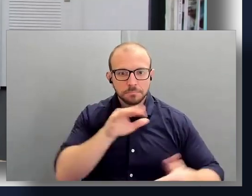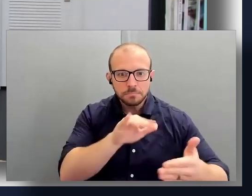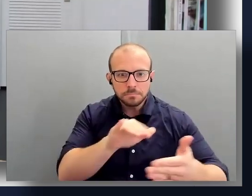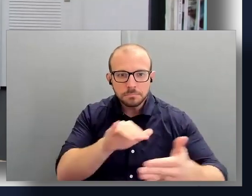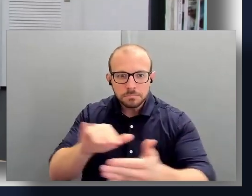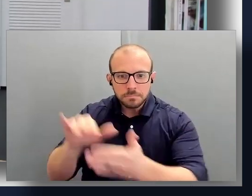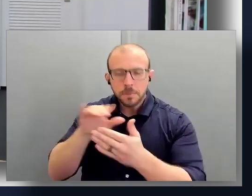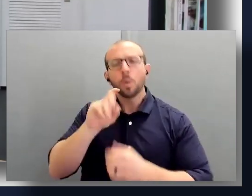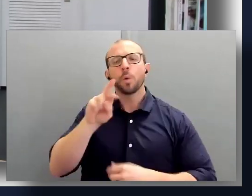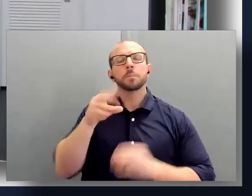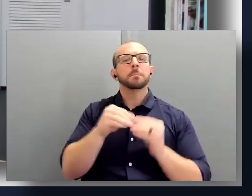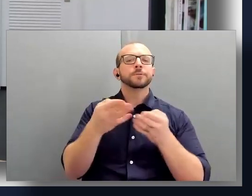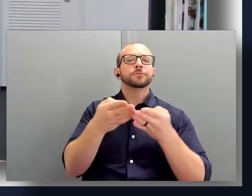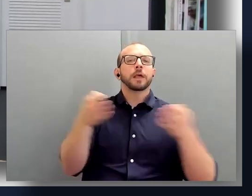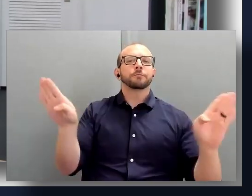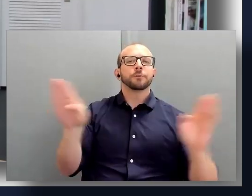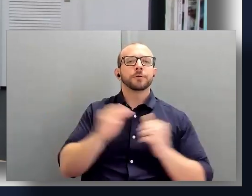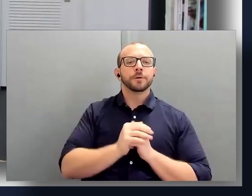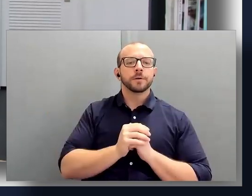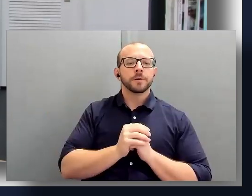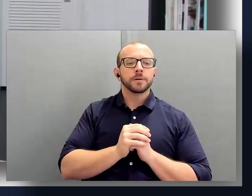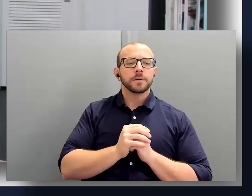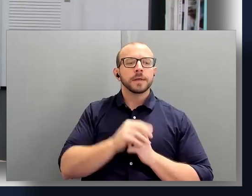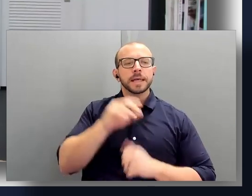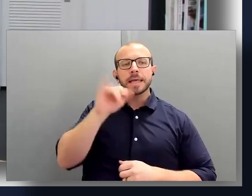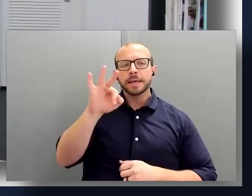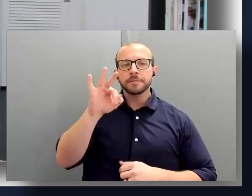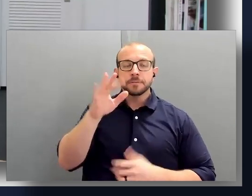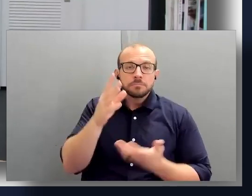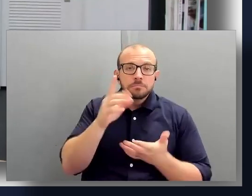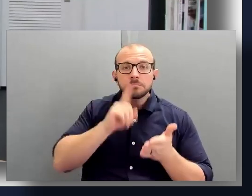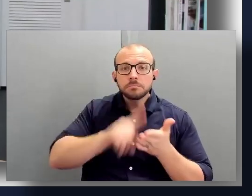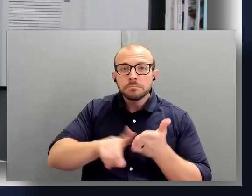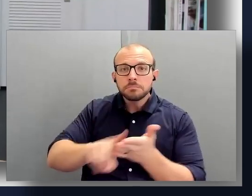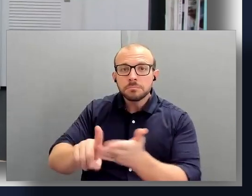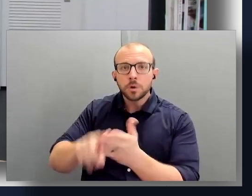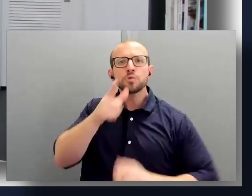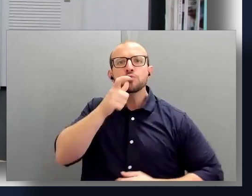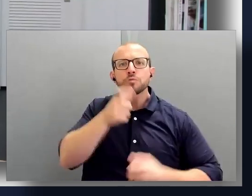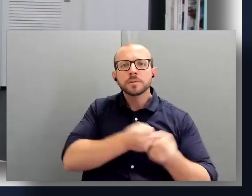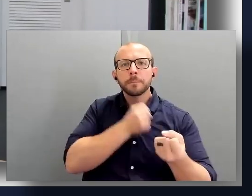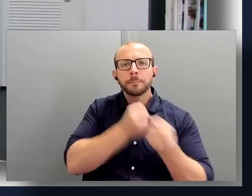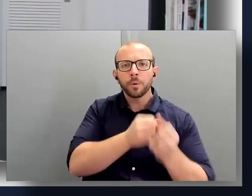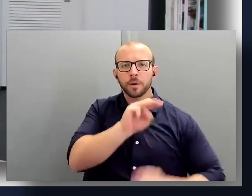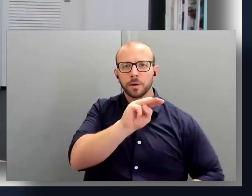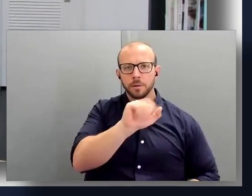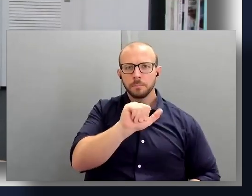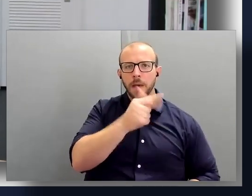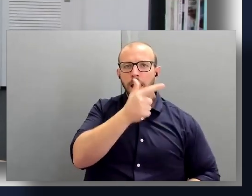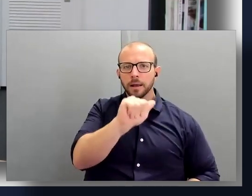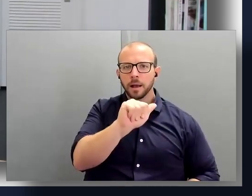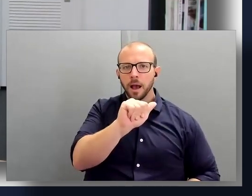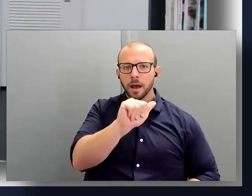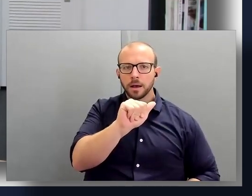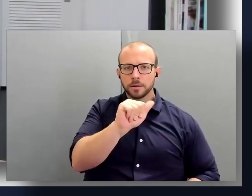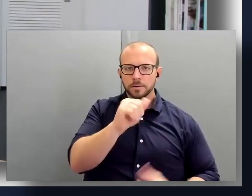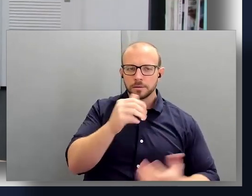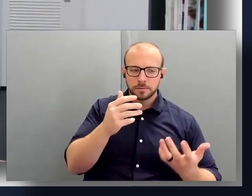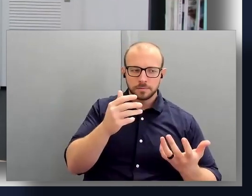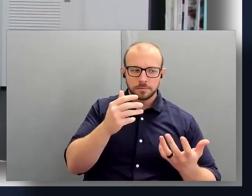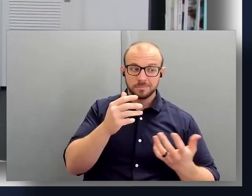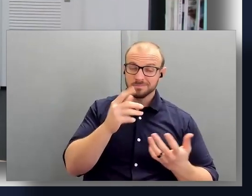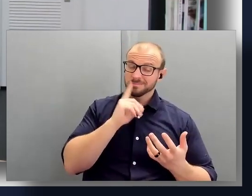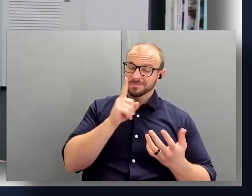6th, or more generally, if you look to see who are the big supporters of the MAGA movement, it